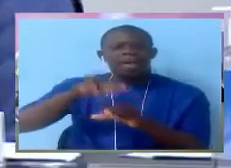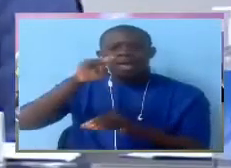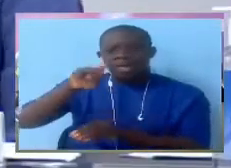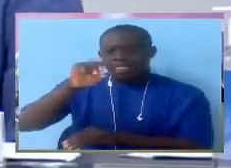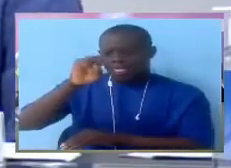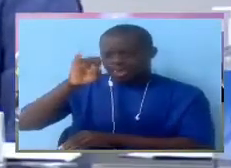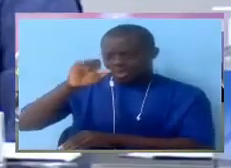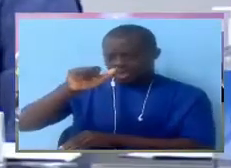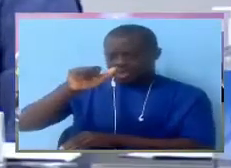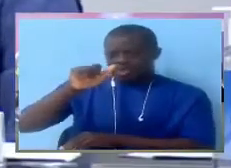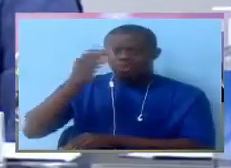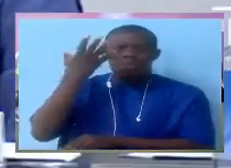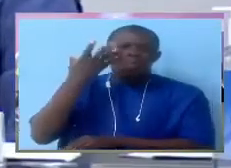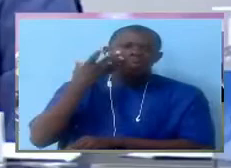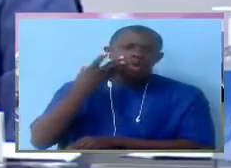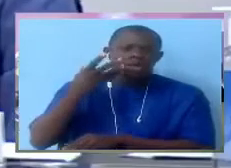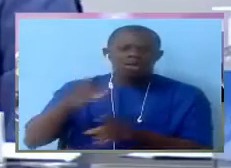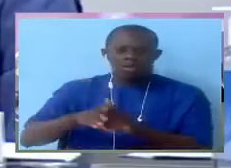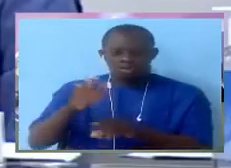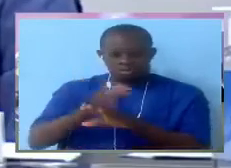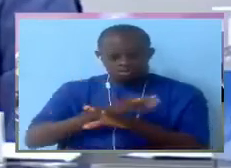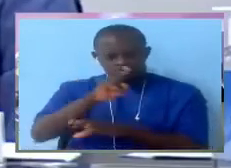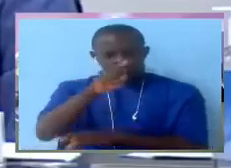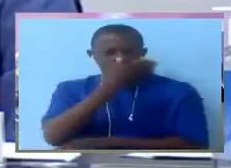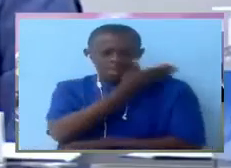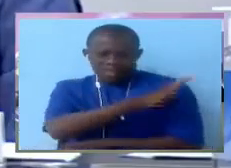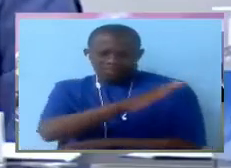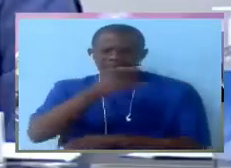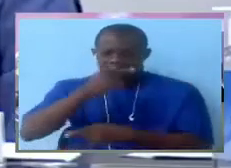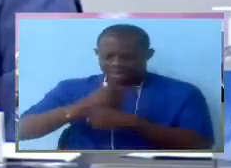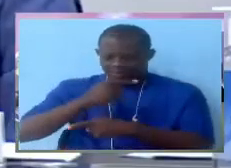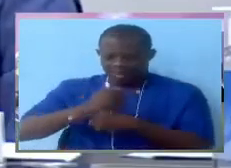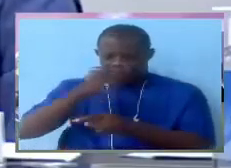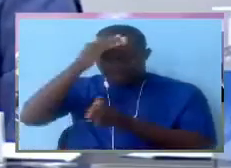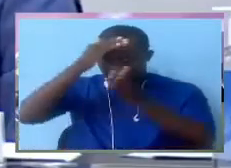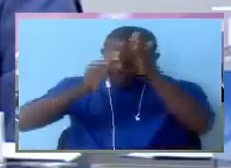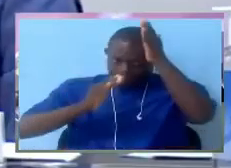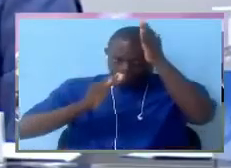left the Gambia National Army in